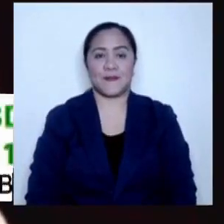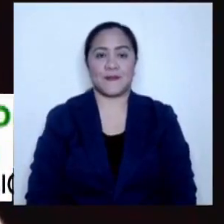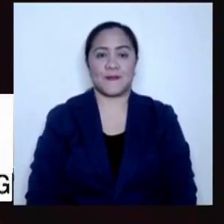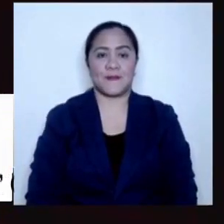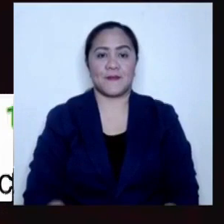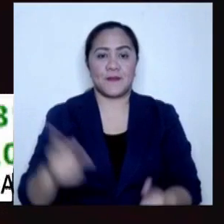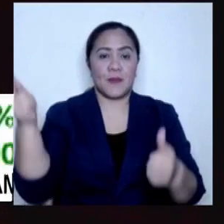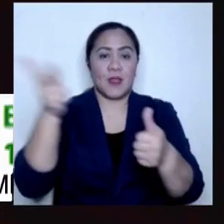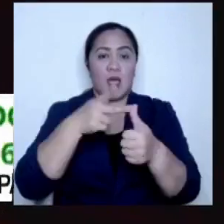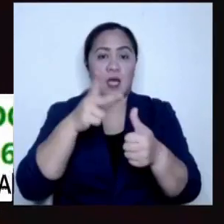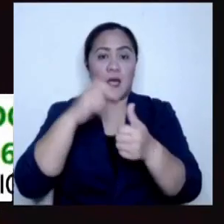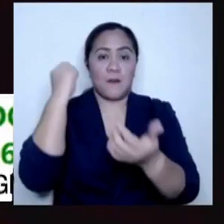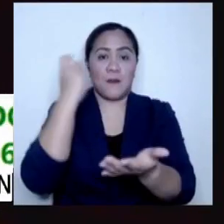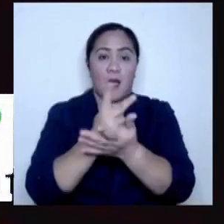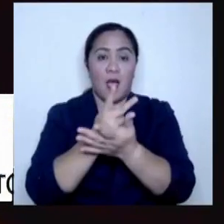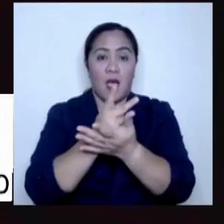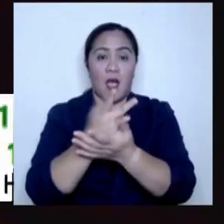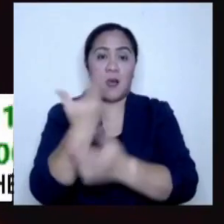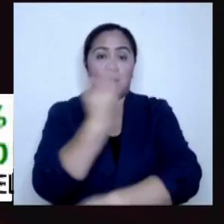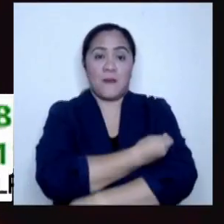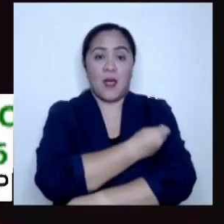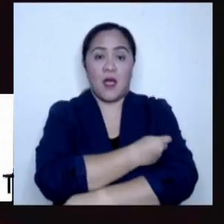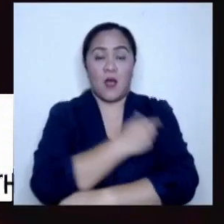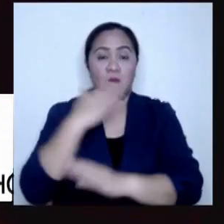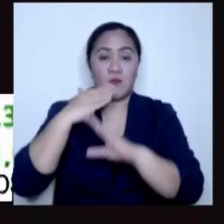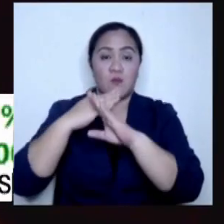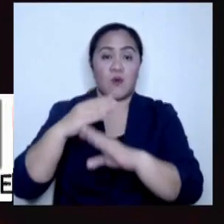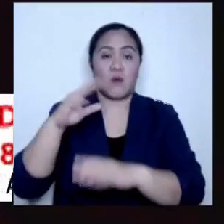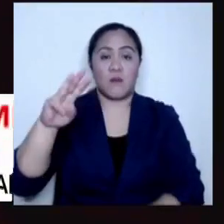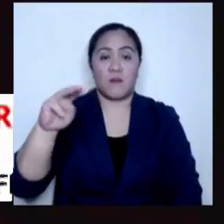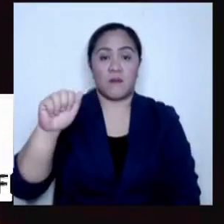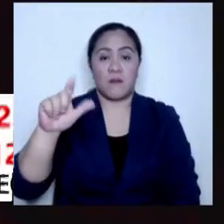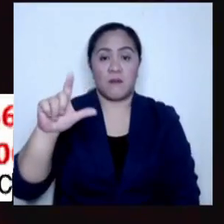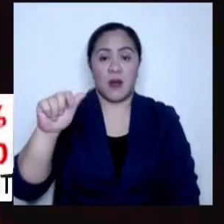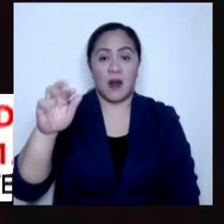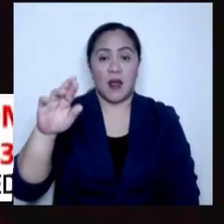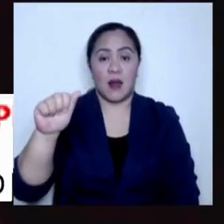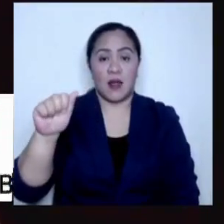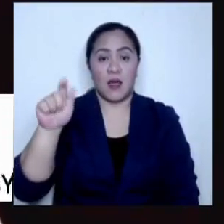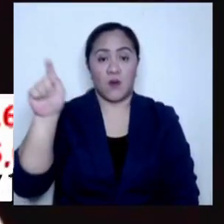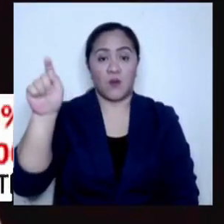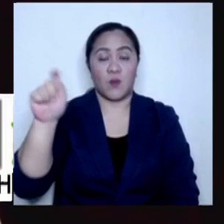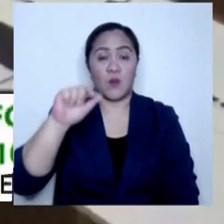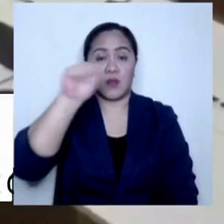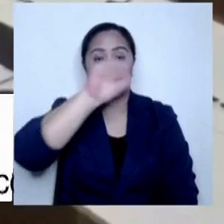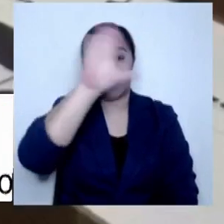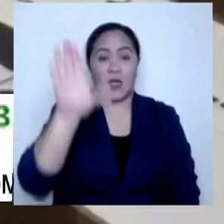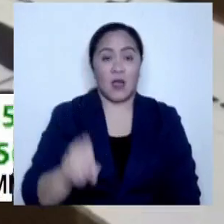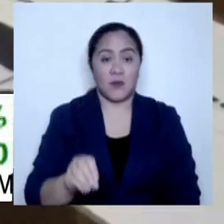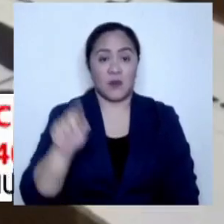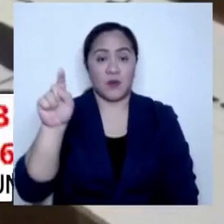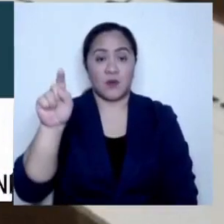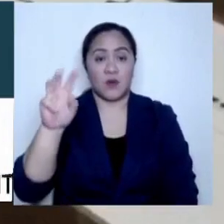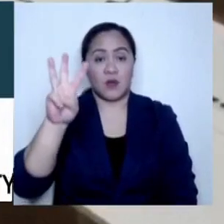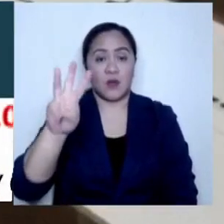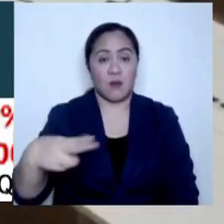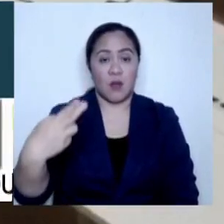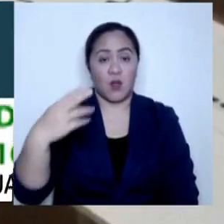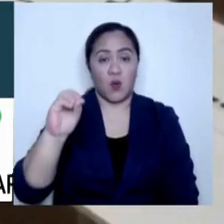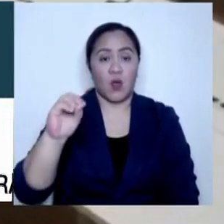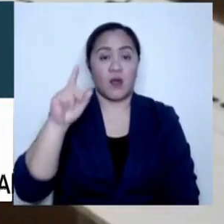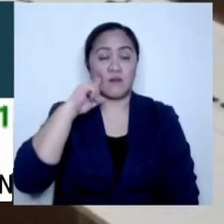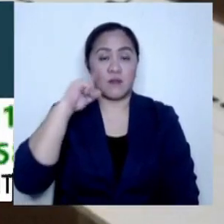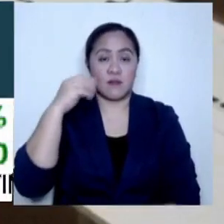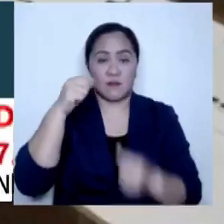The first ever approved vaccine against malaria will be formally rolled out in Africa. The World Health Organization made that